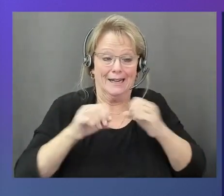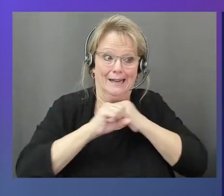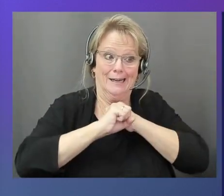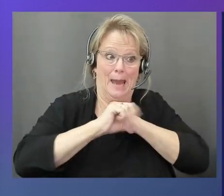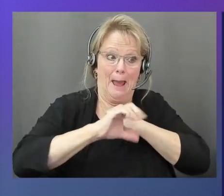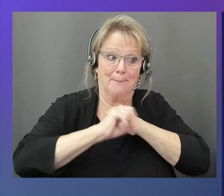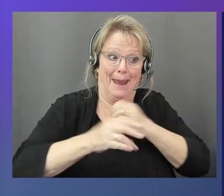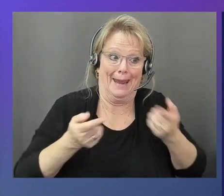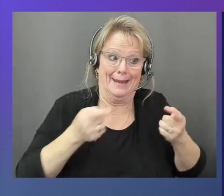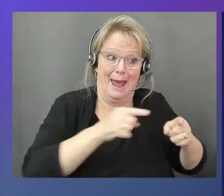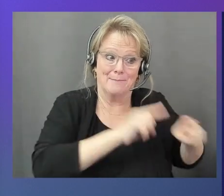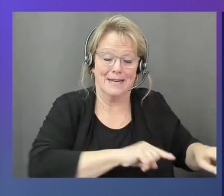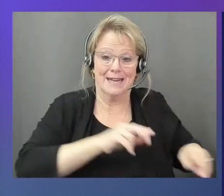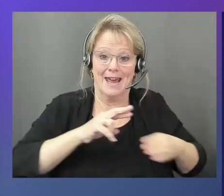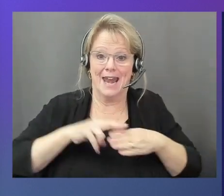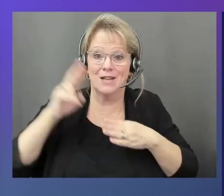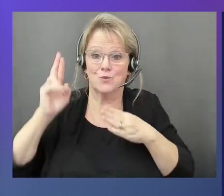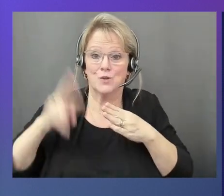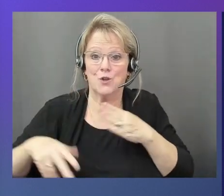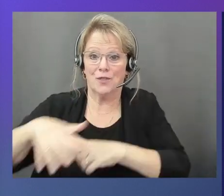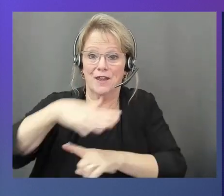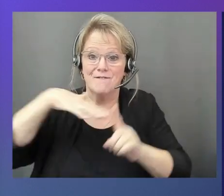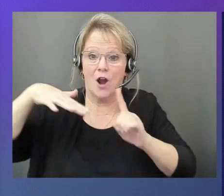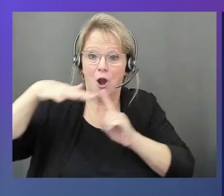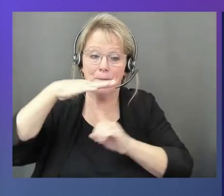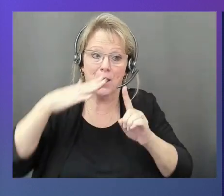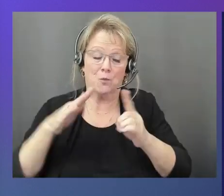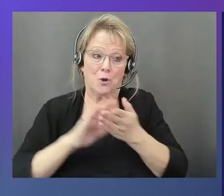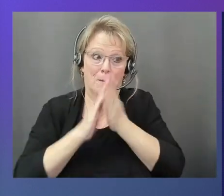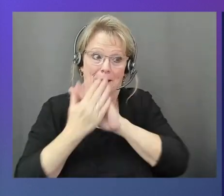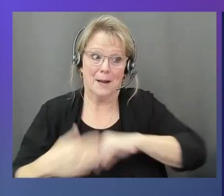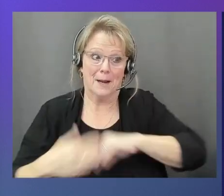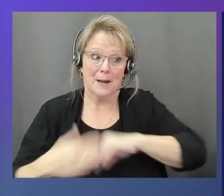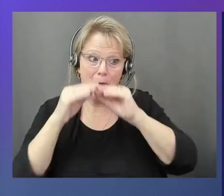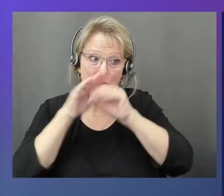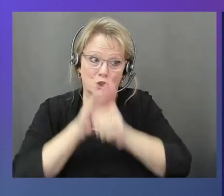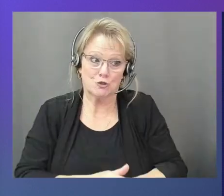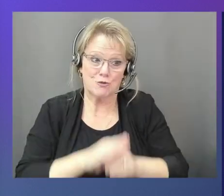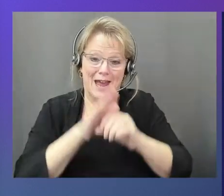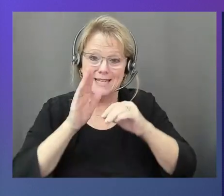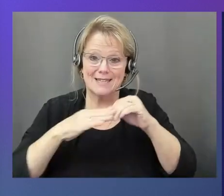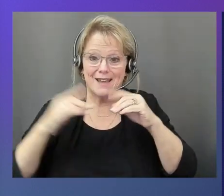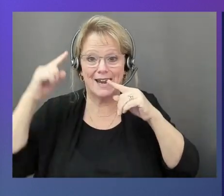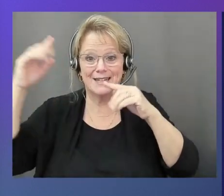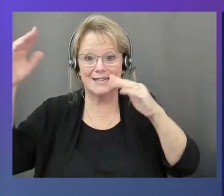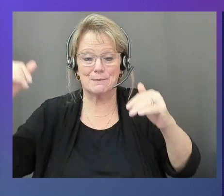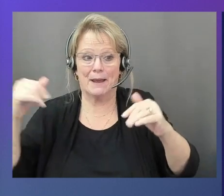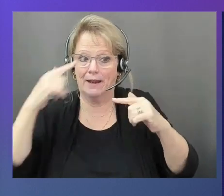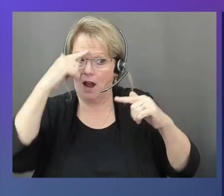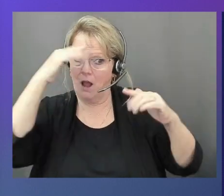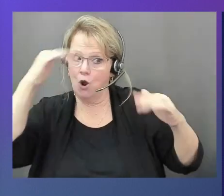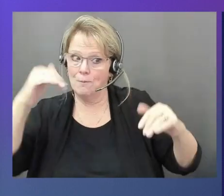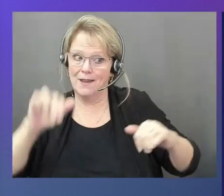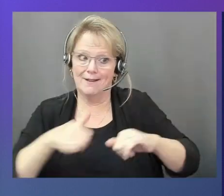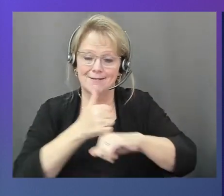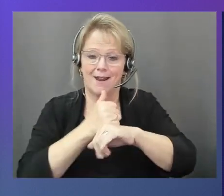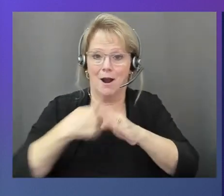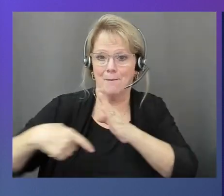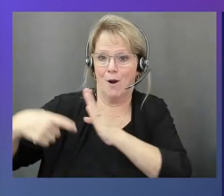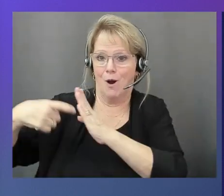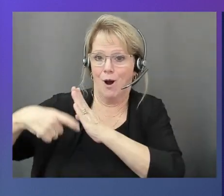and as a result, the environment's going to be more stressed than they were anticipating. I hope they've set up auto-scaling. It's a whole other